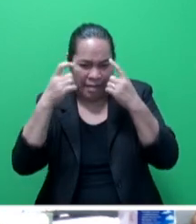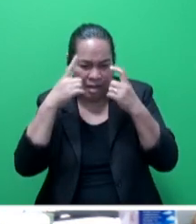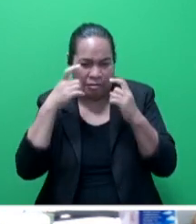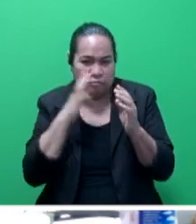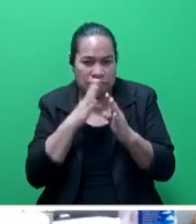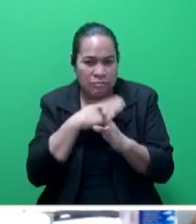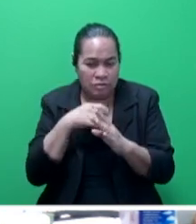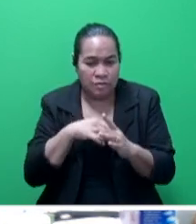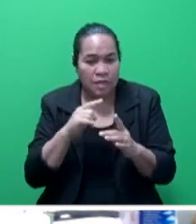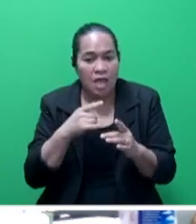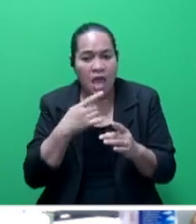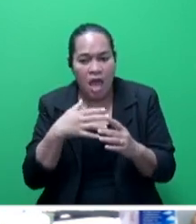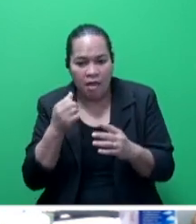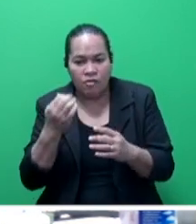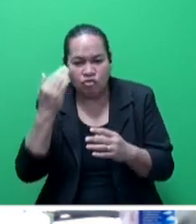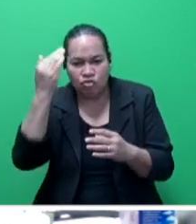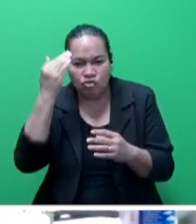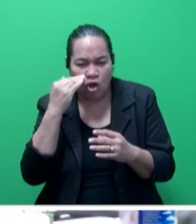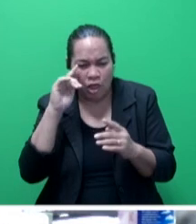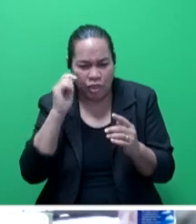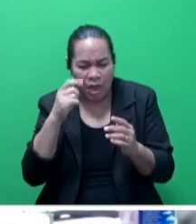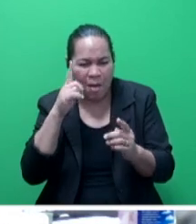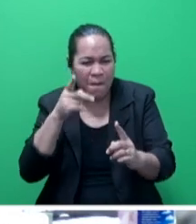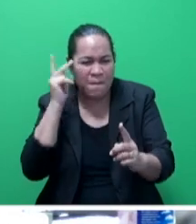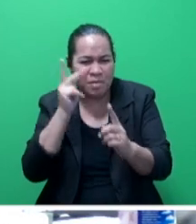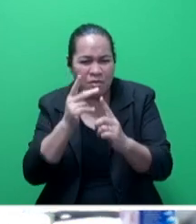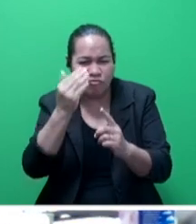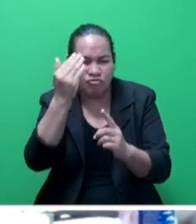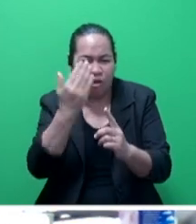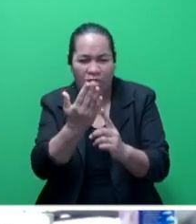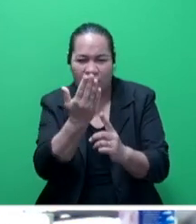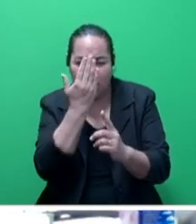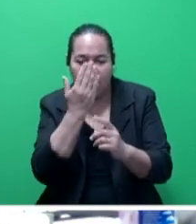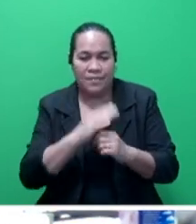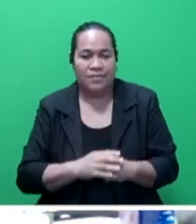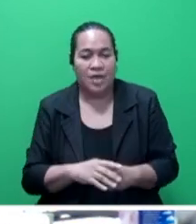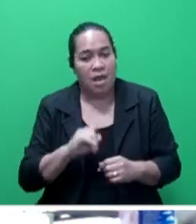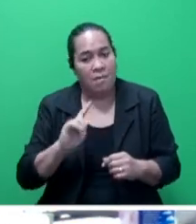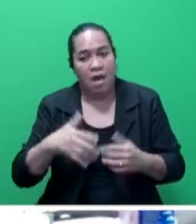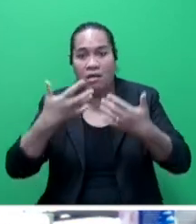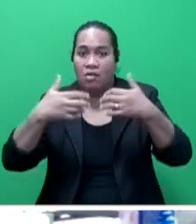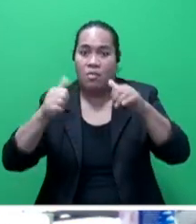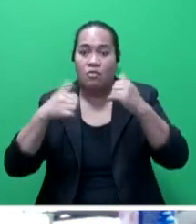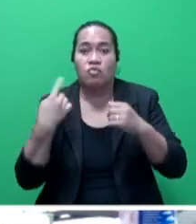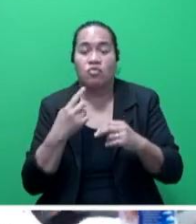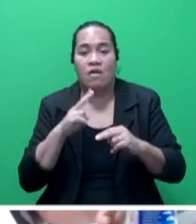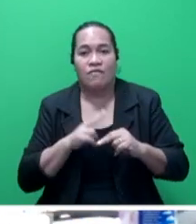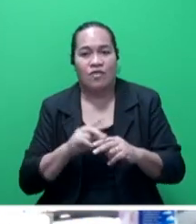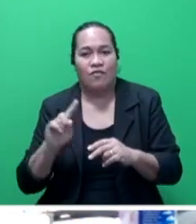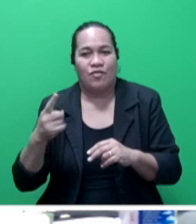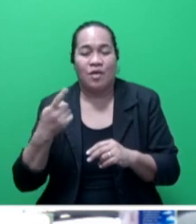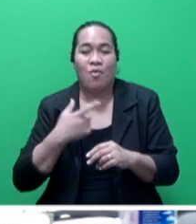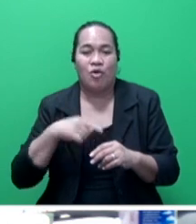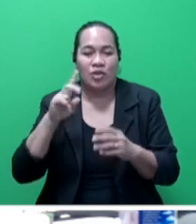confinement of short-term perspective. Mr. Speaker, sir, the accomplishment of the Fiji First government under the